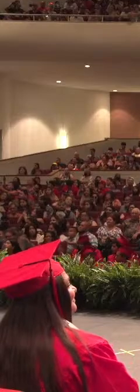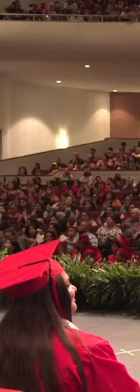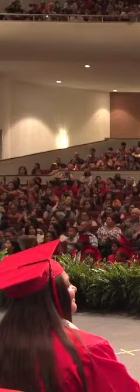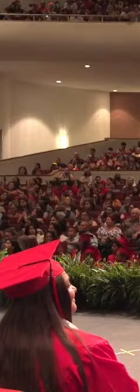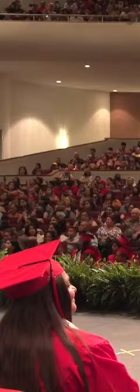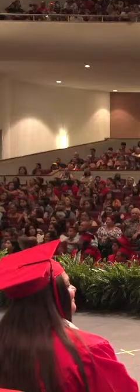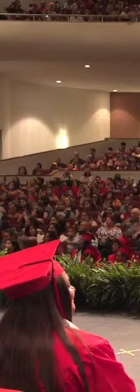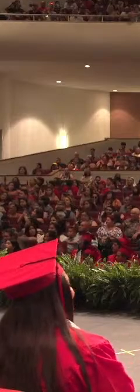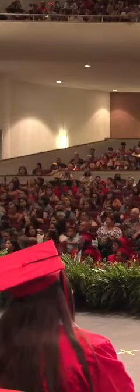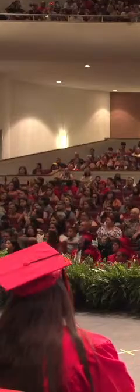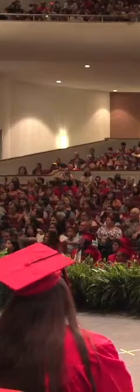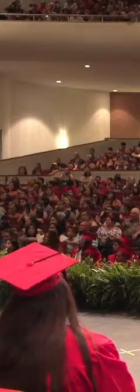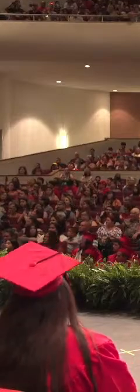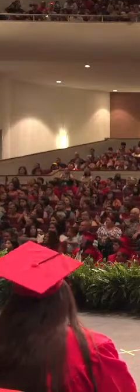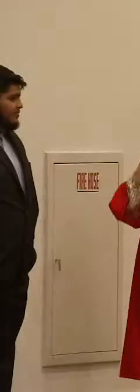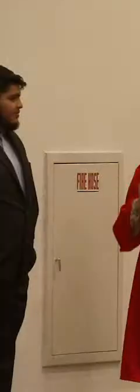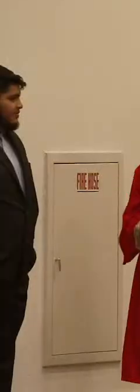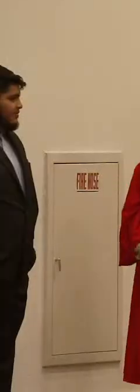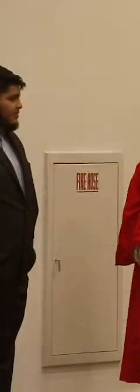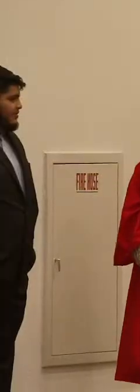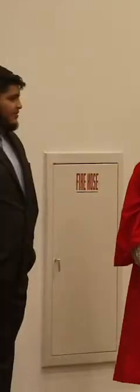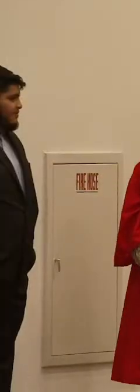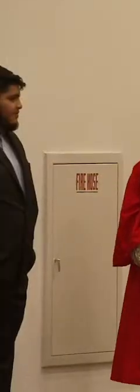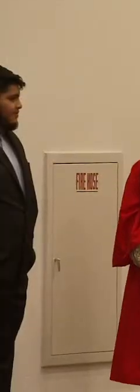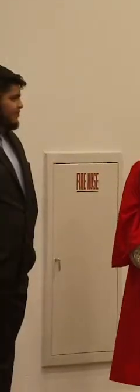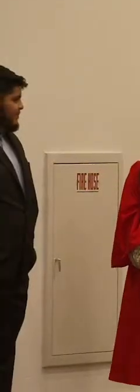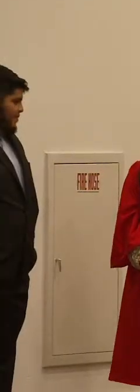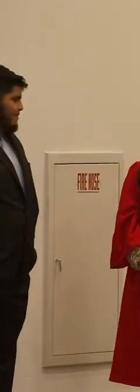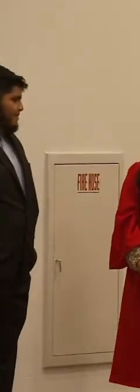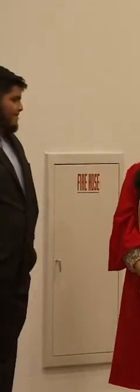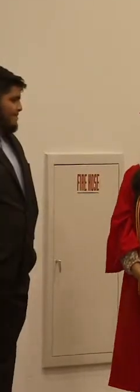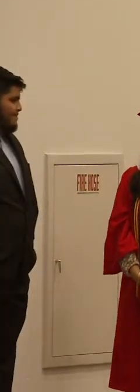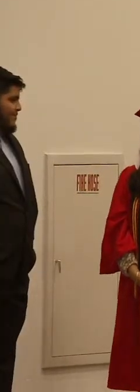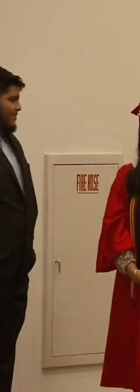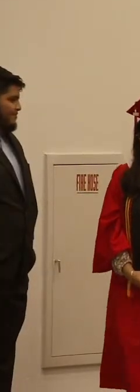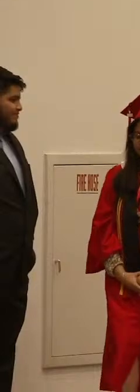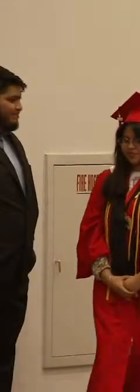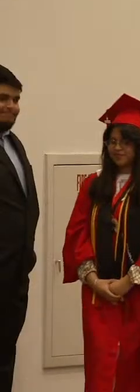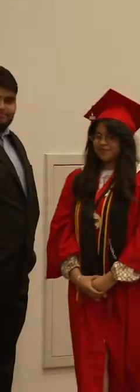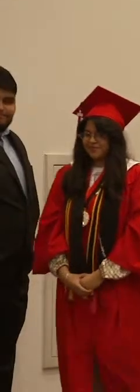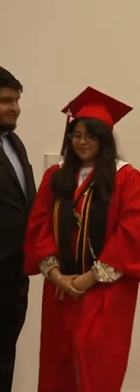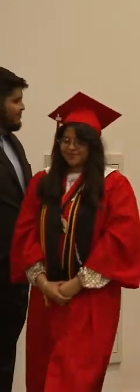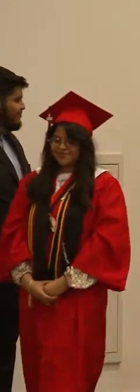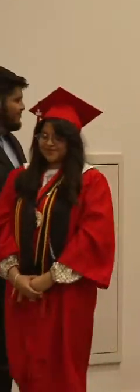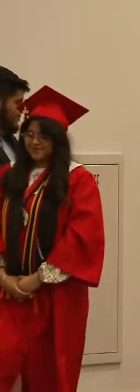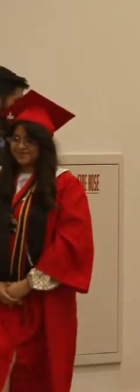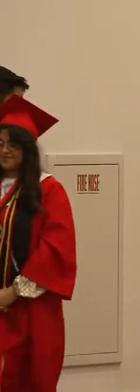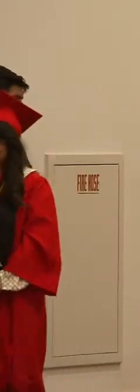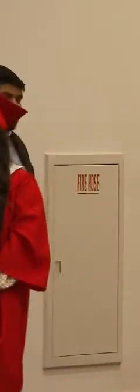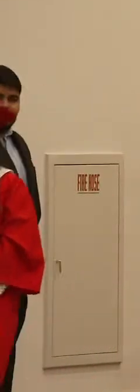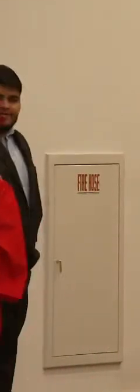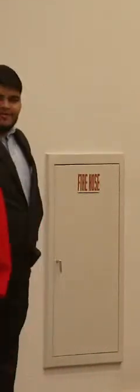Attending the University of Texas at San Antonio, Stacy Jael Luna.